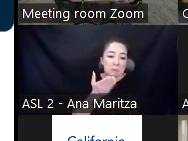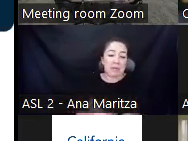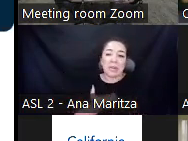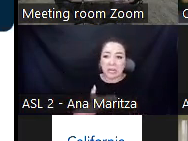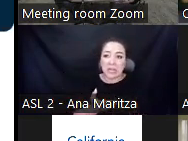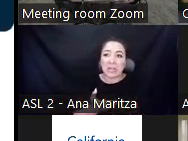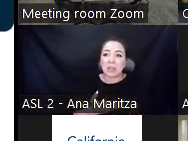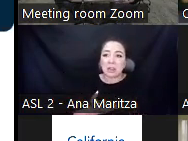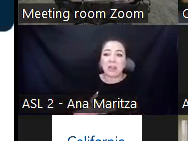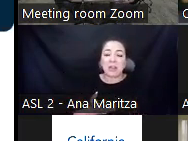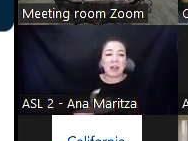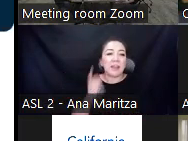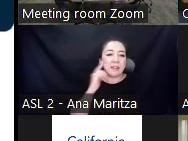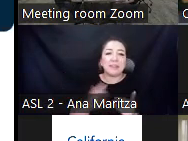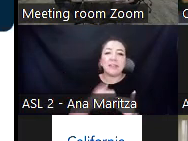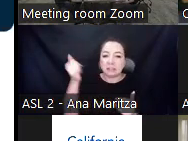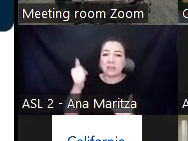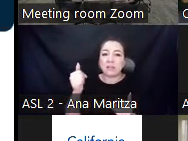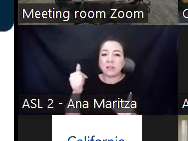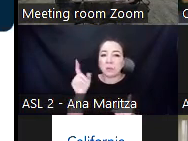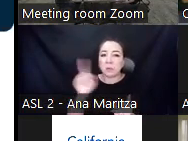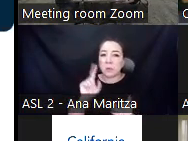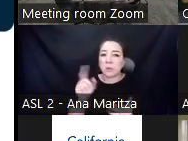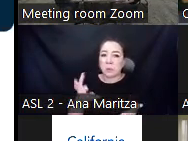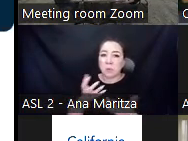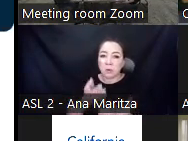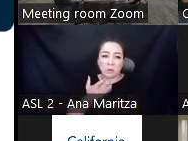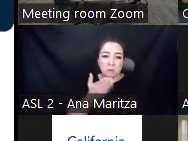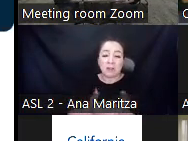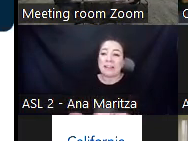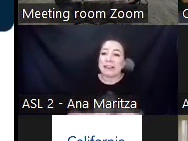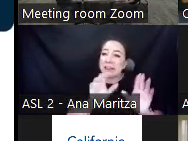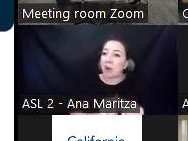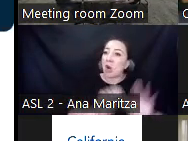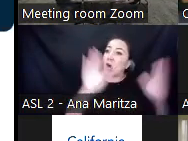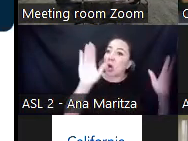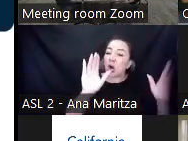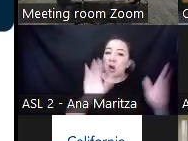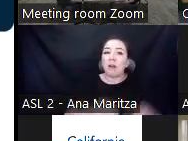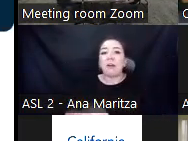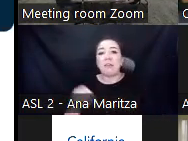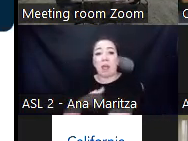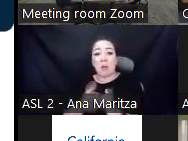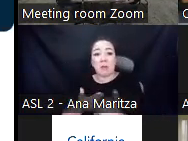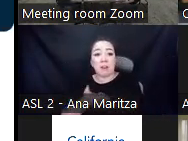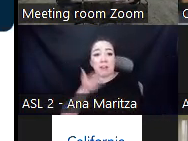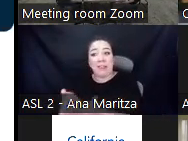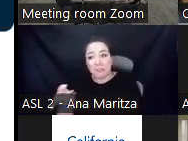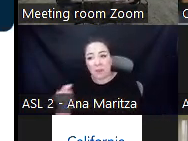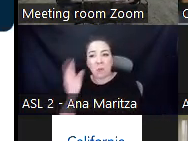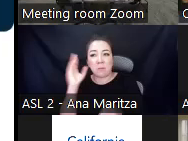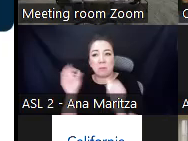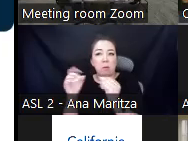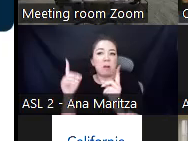a easier one to do because I think where we want to be is clearer. How we're going to get there might be a bit more